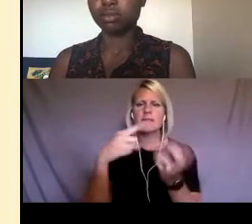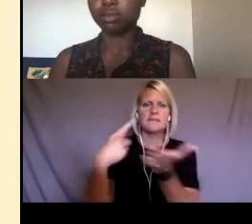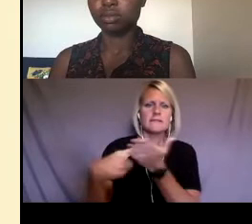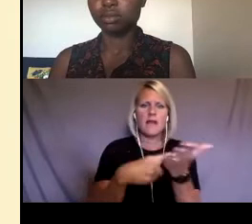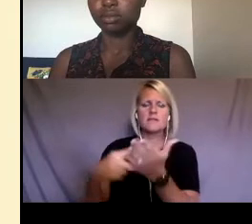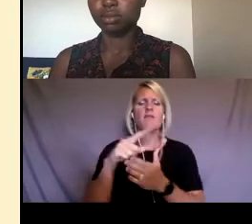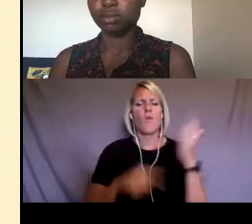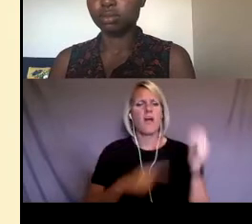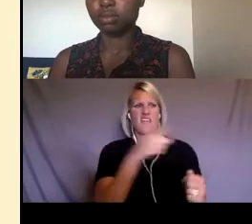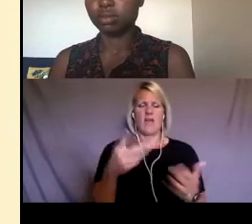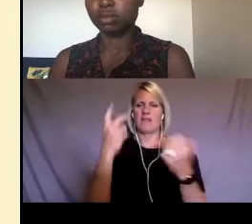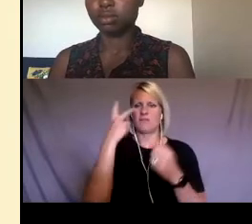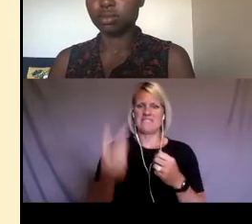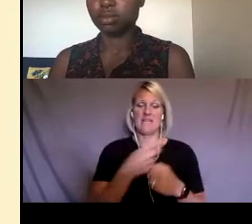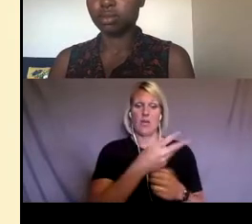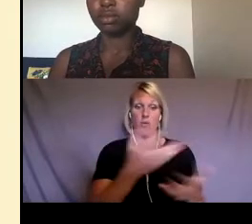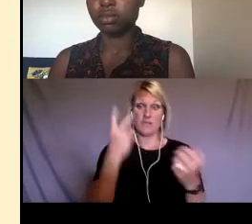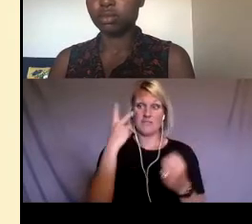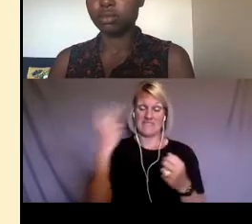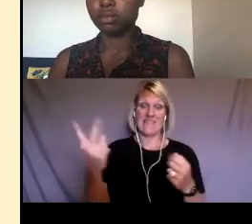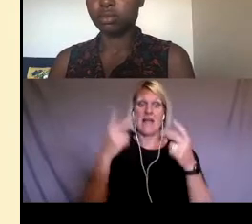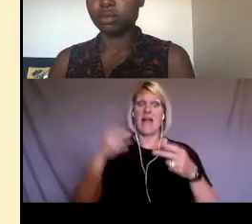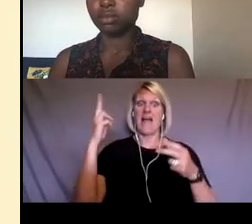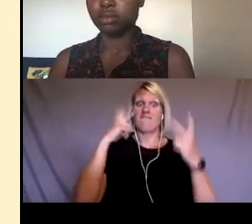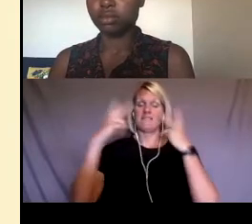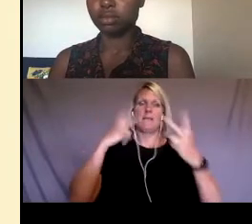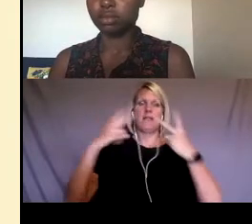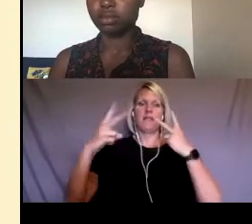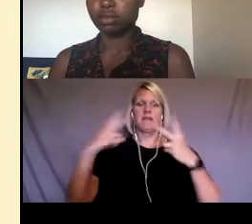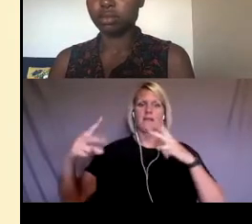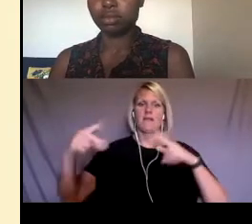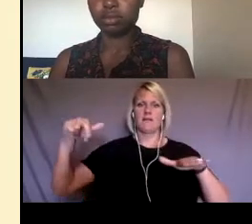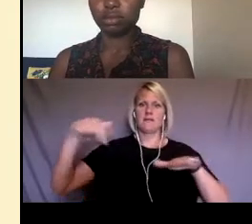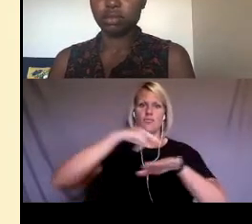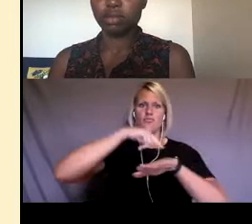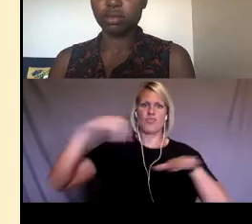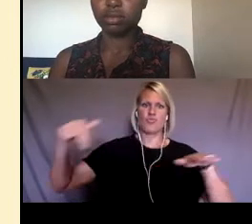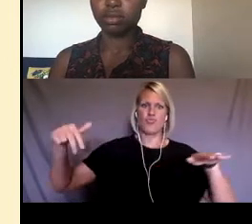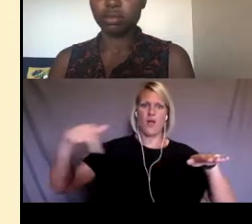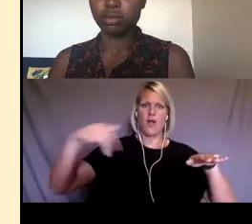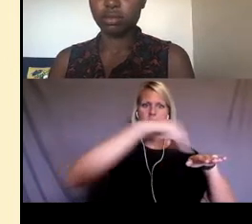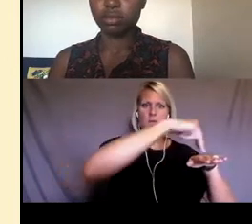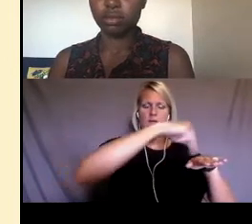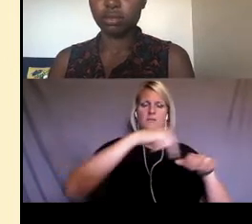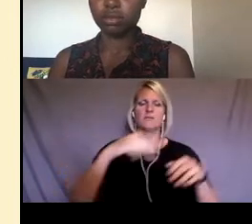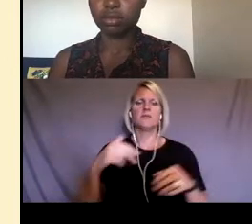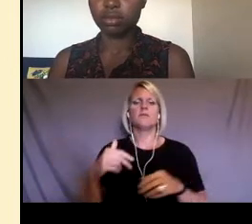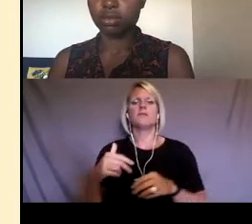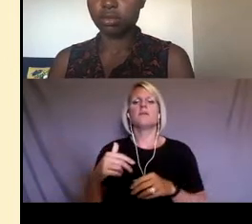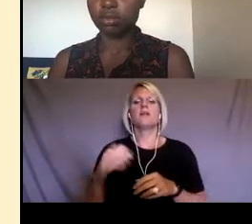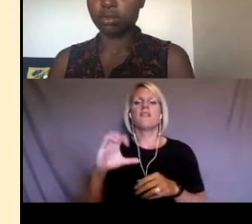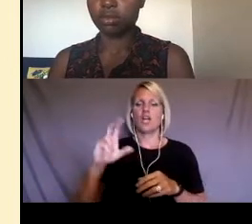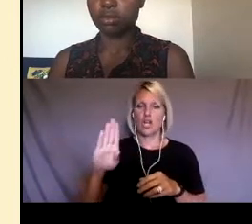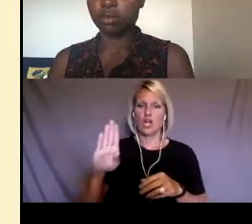these high visibility crosswalks. They want to see curb extensions. And if you can see like the curb extensions where these